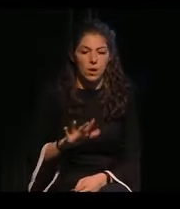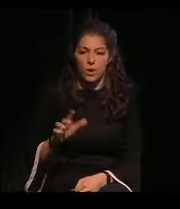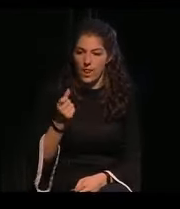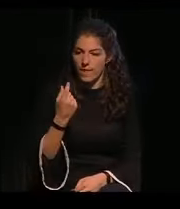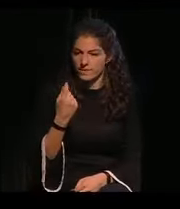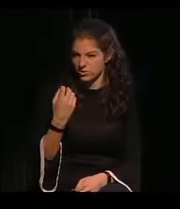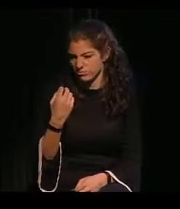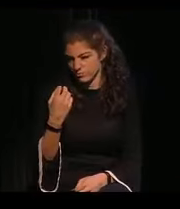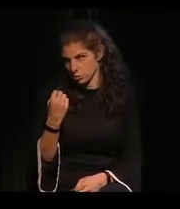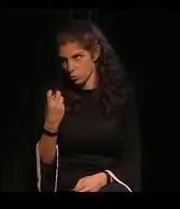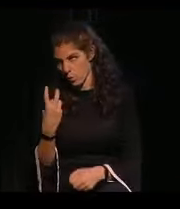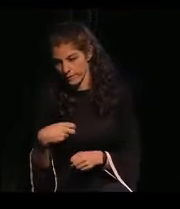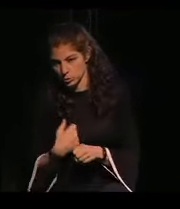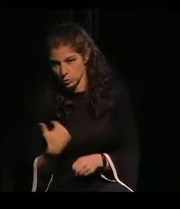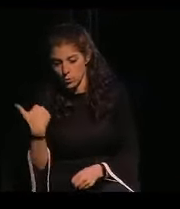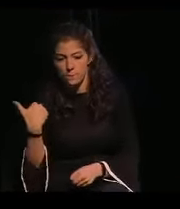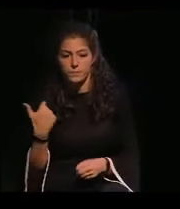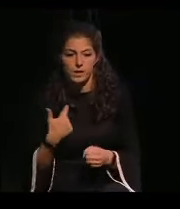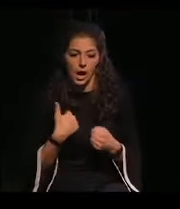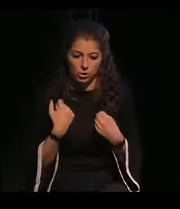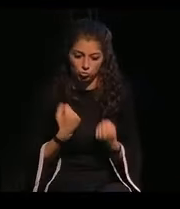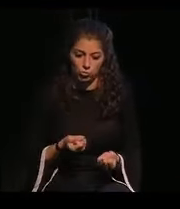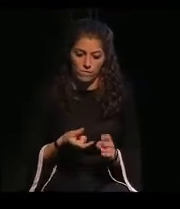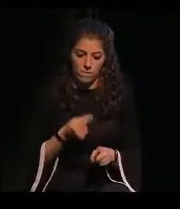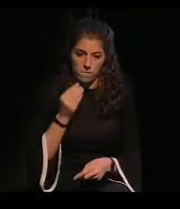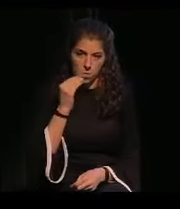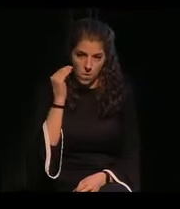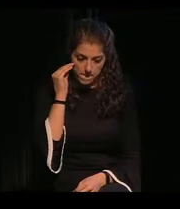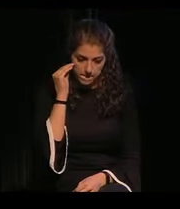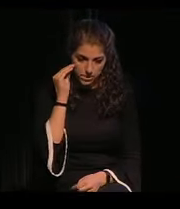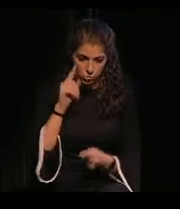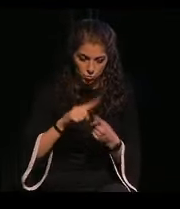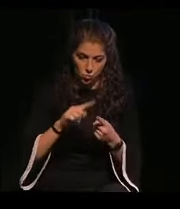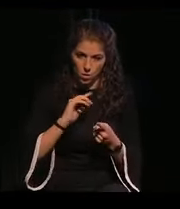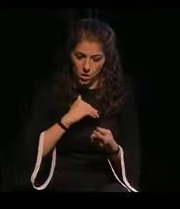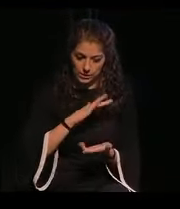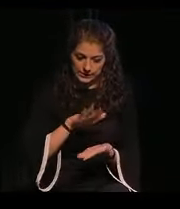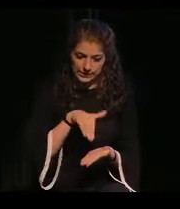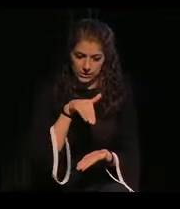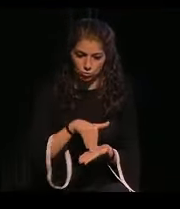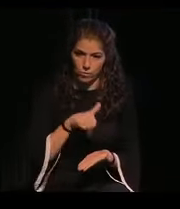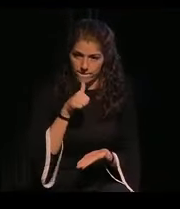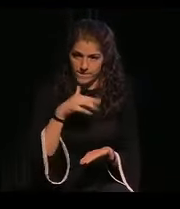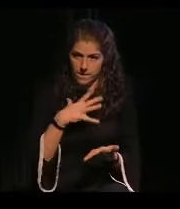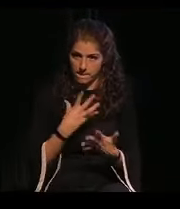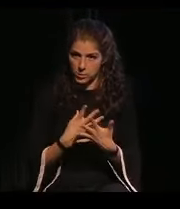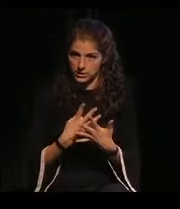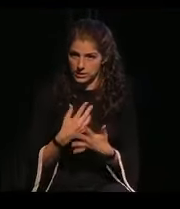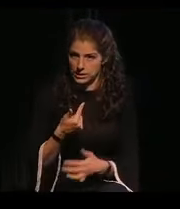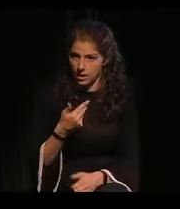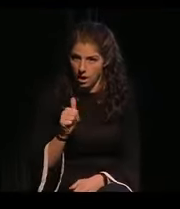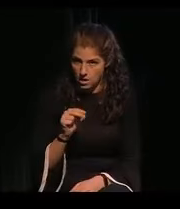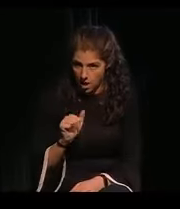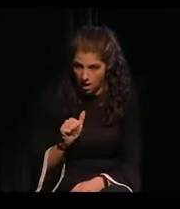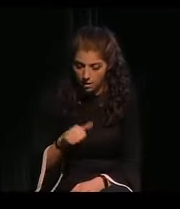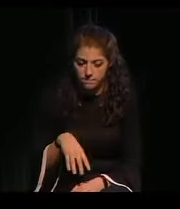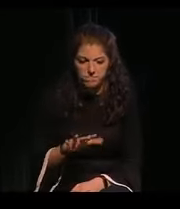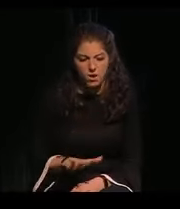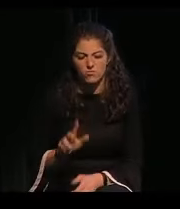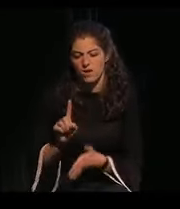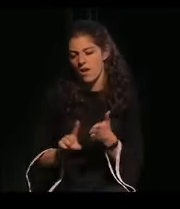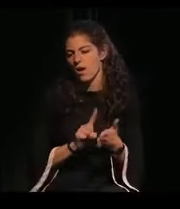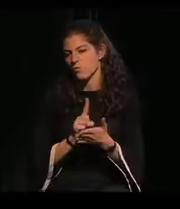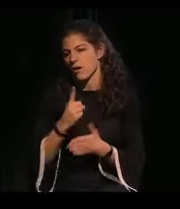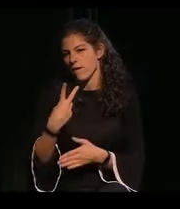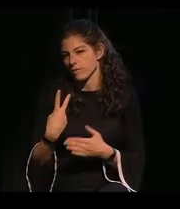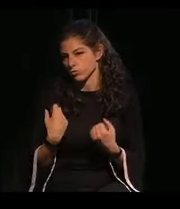About 11, 12 years ago, I drove from my home to our central female prisons in Ghana, about an hour and a